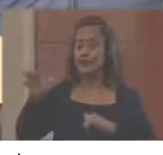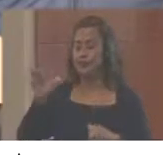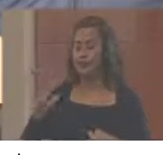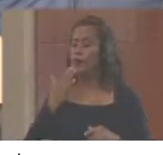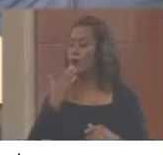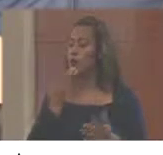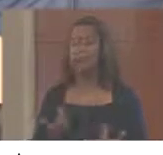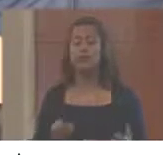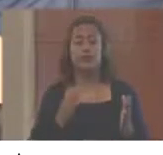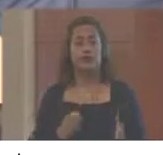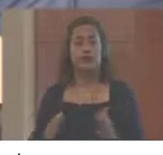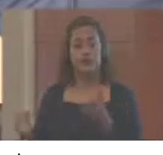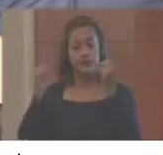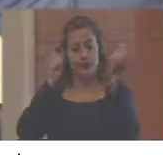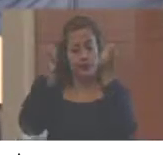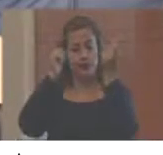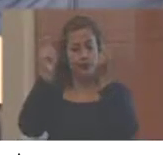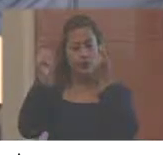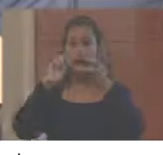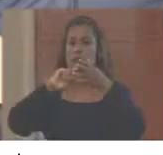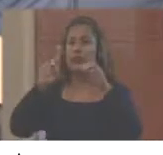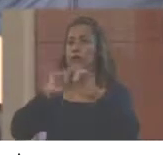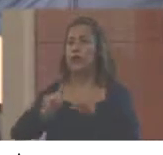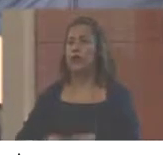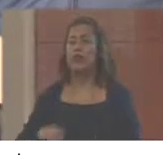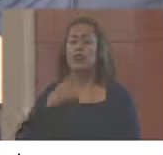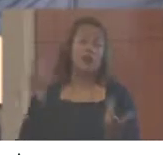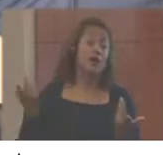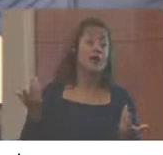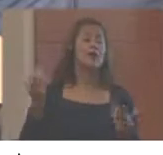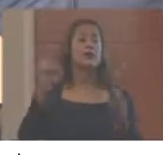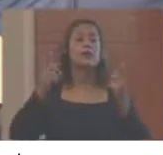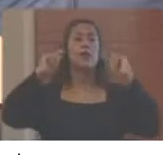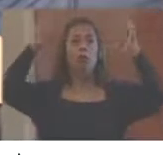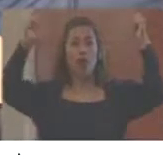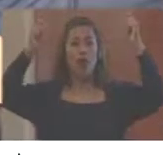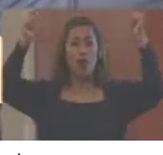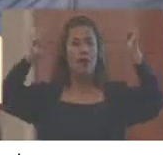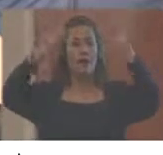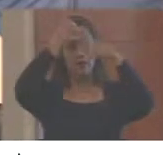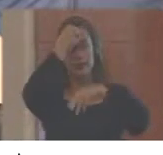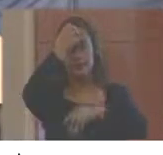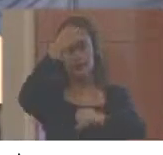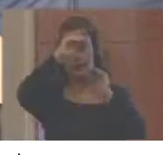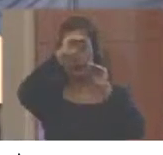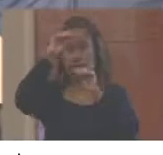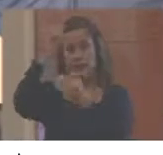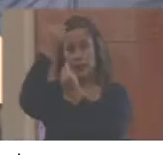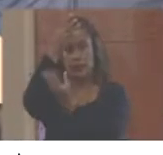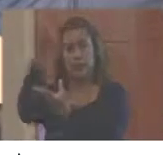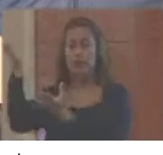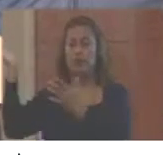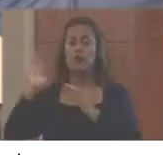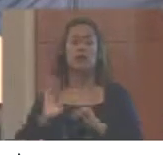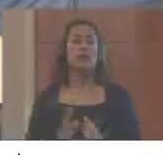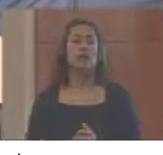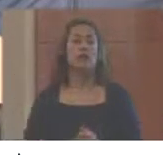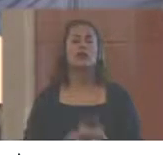been expanded to encompass outreach to business communities, schools, and the public at